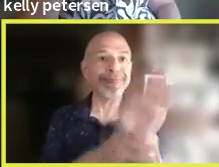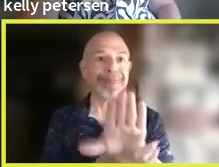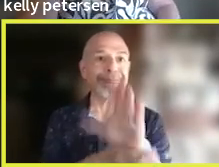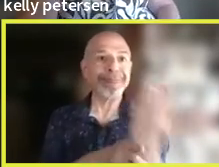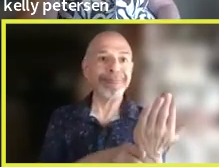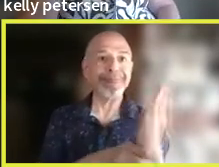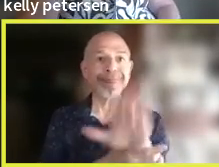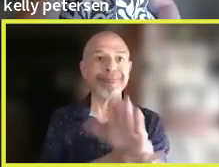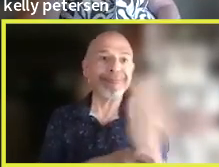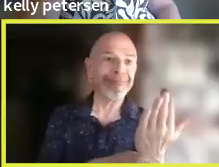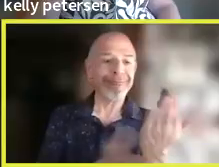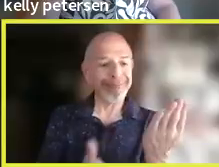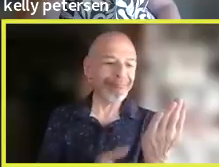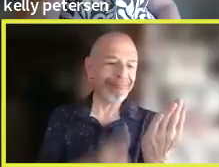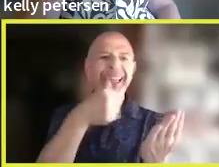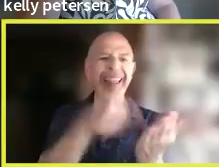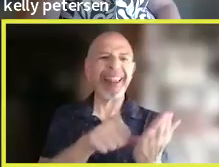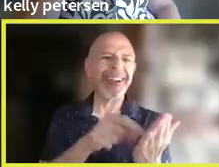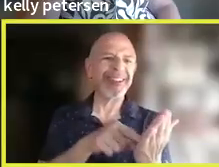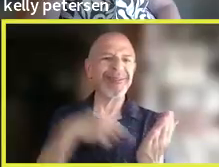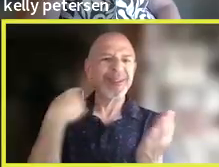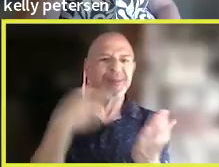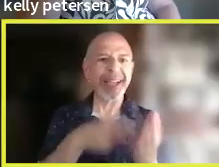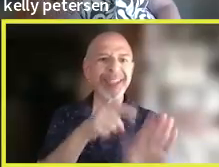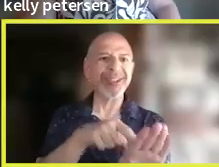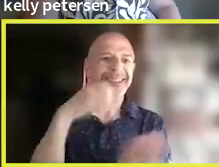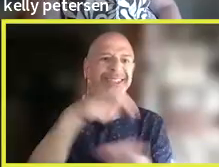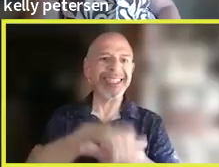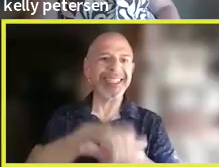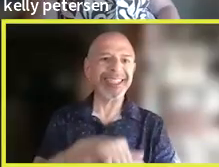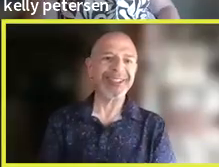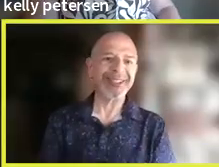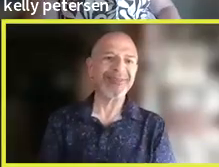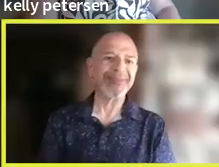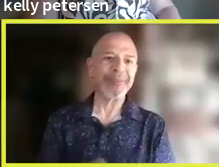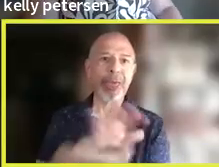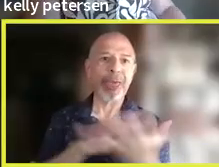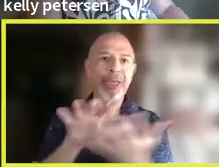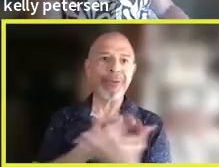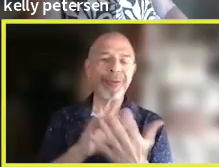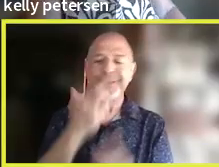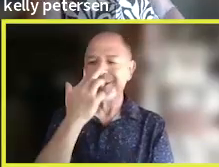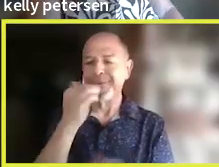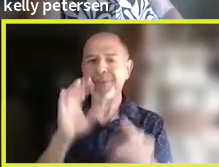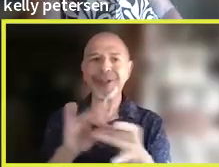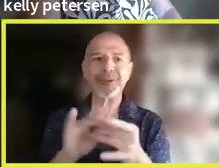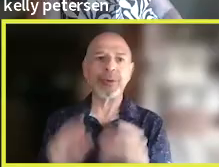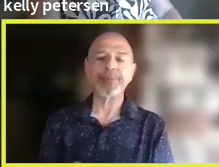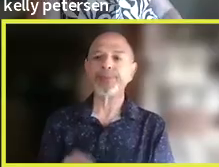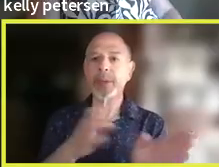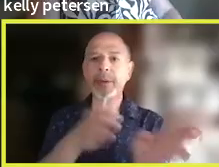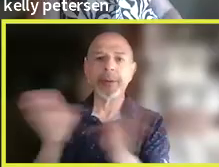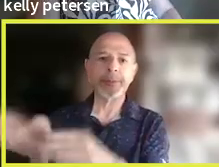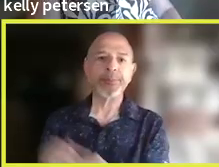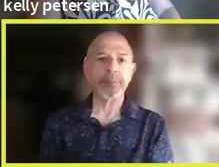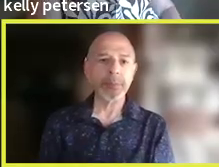were very delighted that it's out in English and Spanish, and I just thought that the confusion was a little amusing. Jessica, I just want to share one thing with